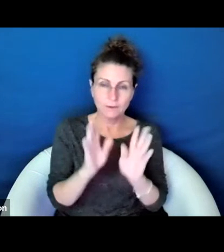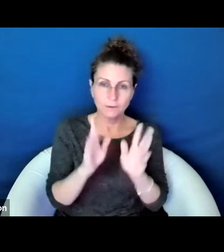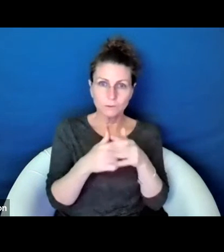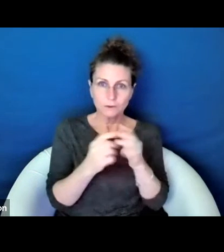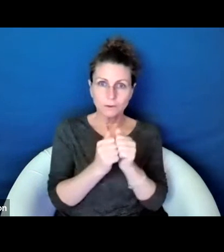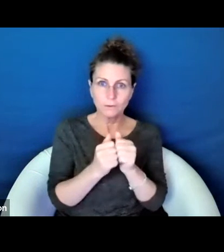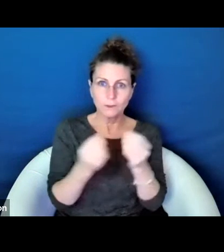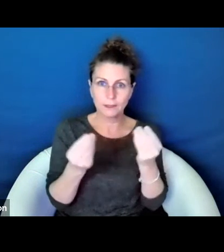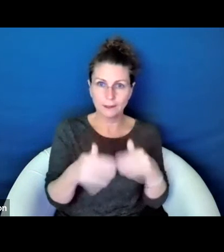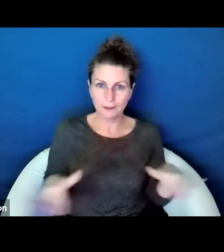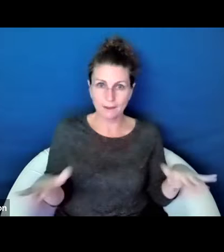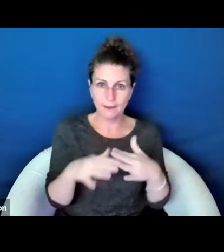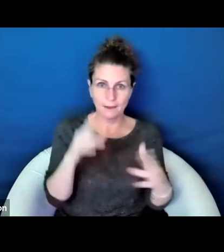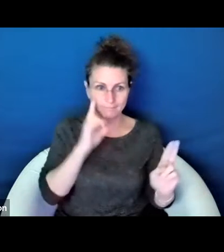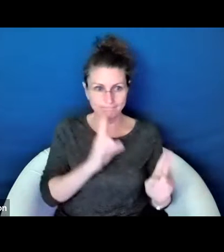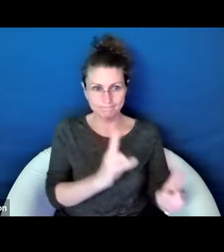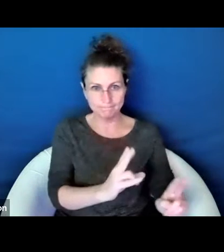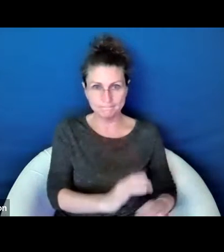acknowledgement.